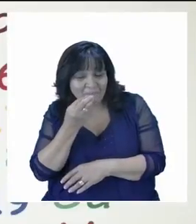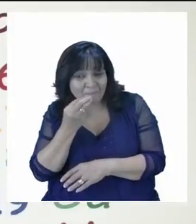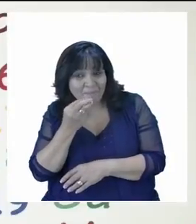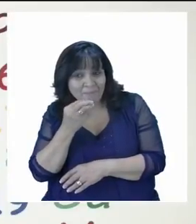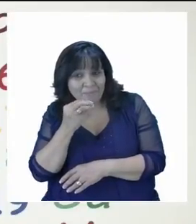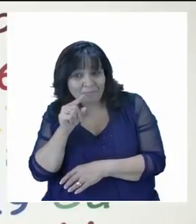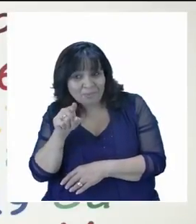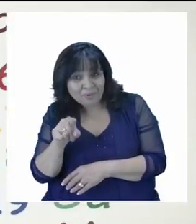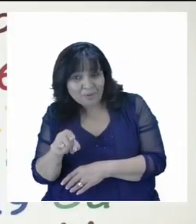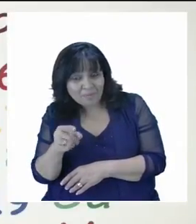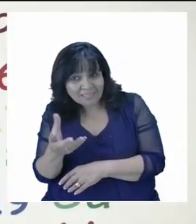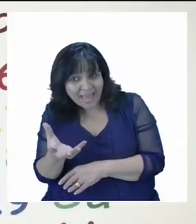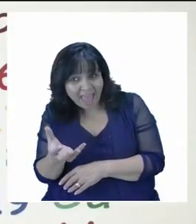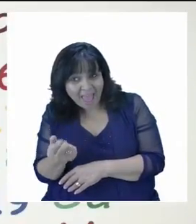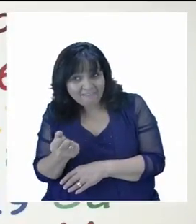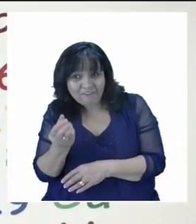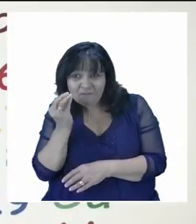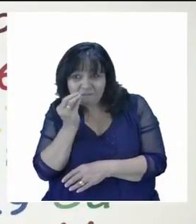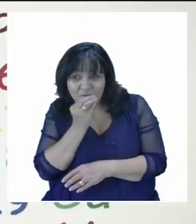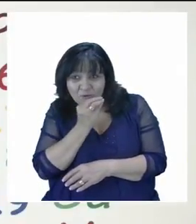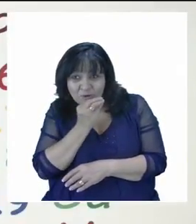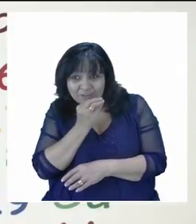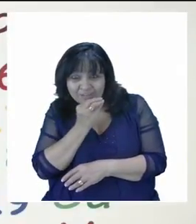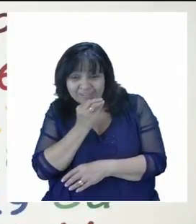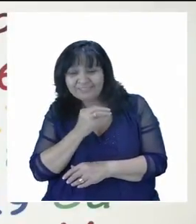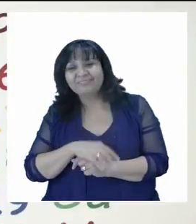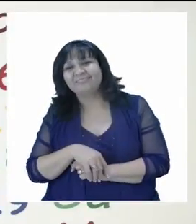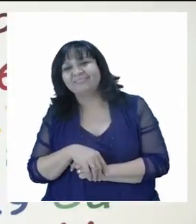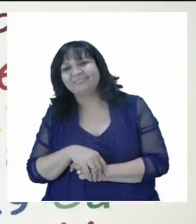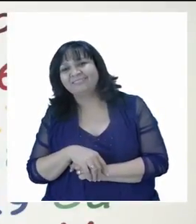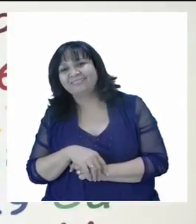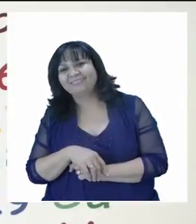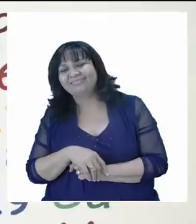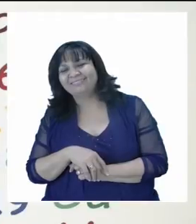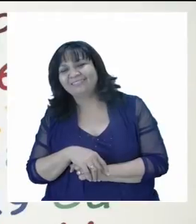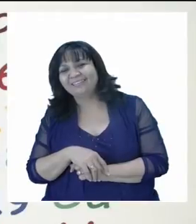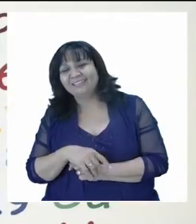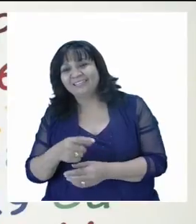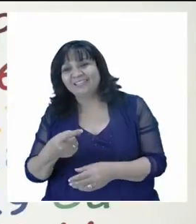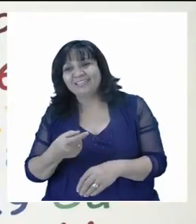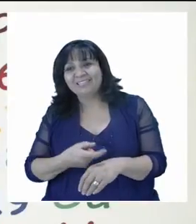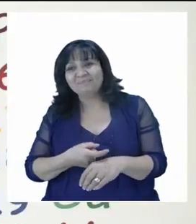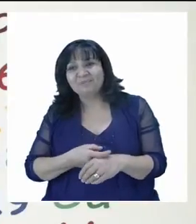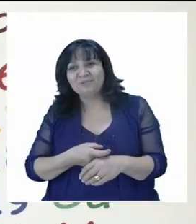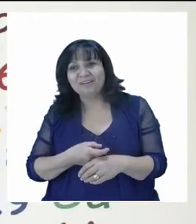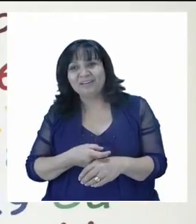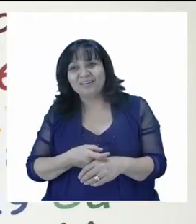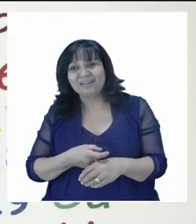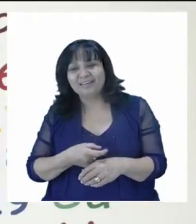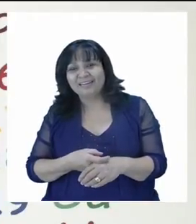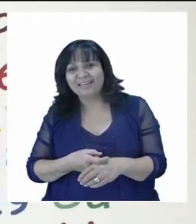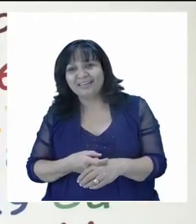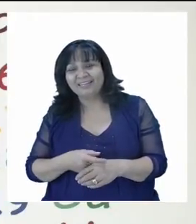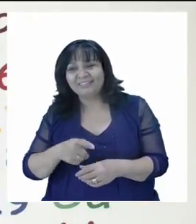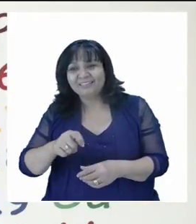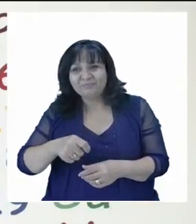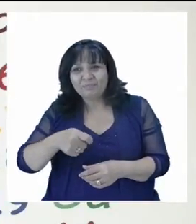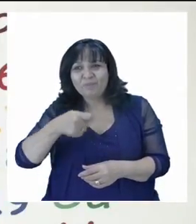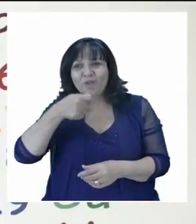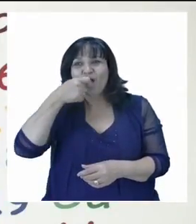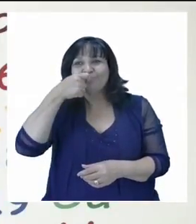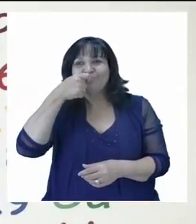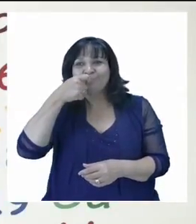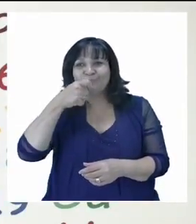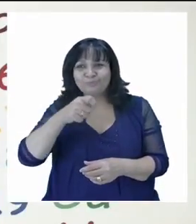pretending you have food in front of you and you take a spoon and you are